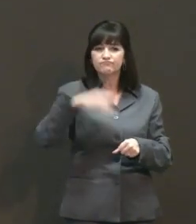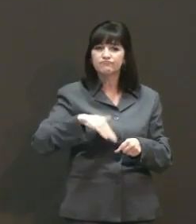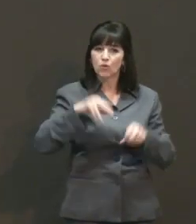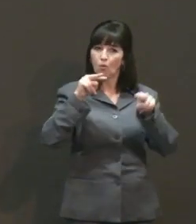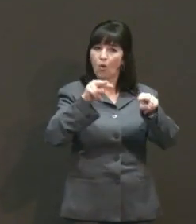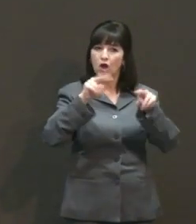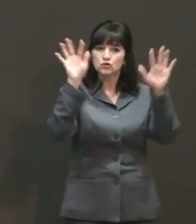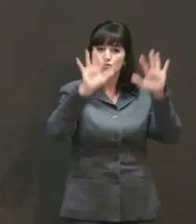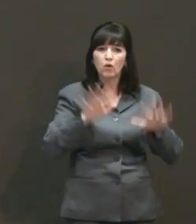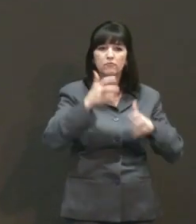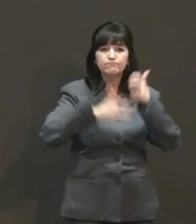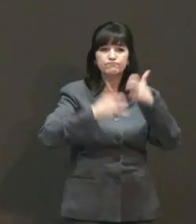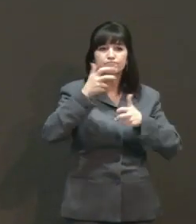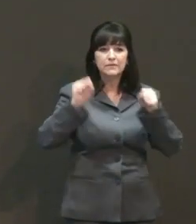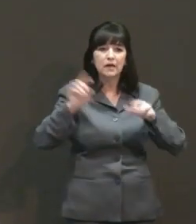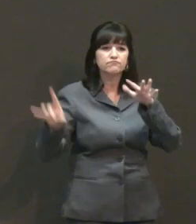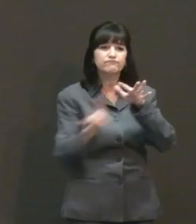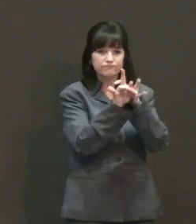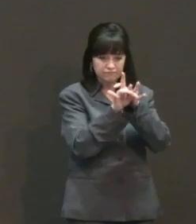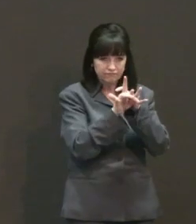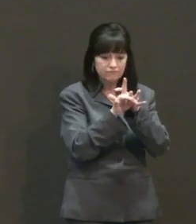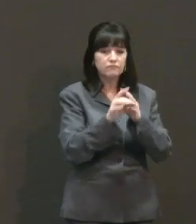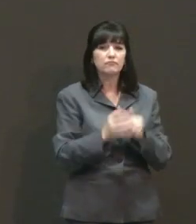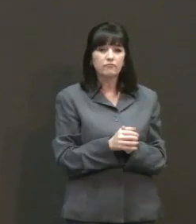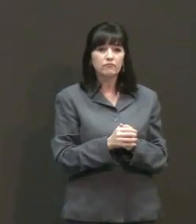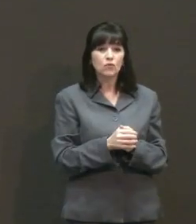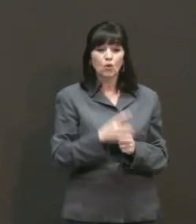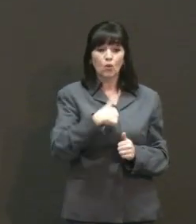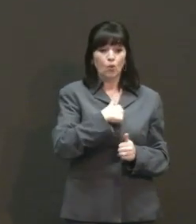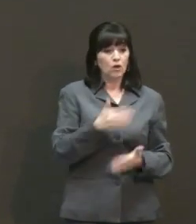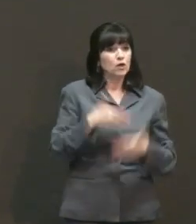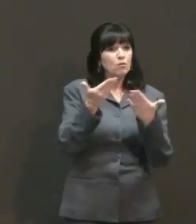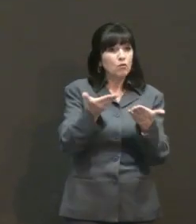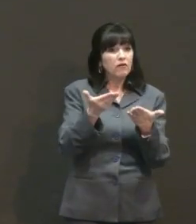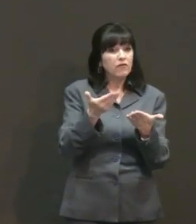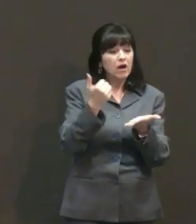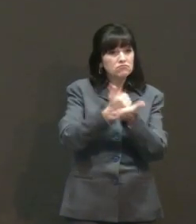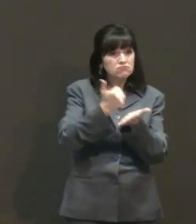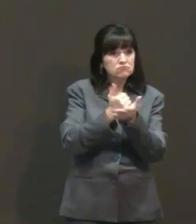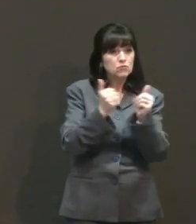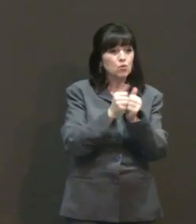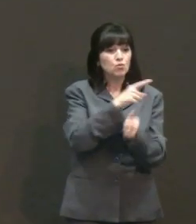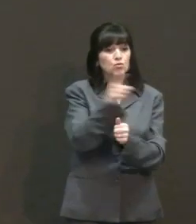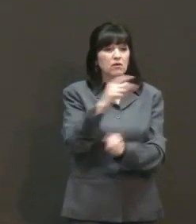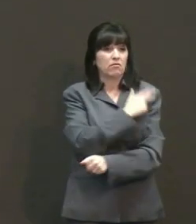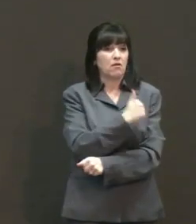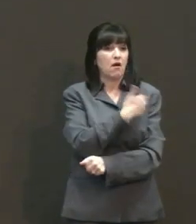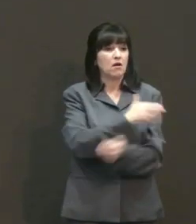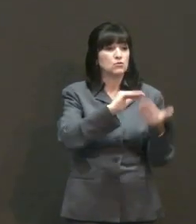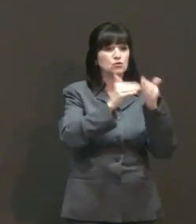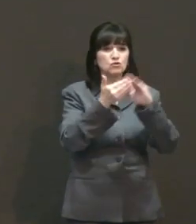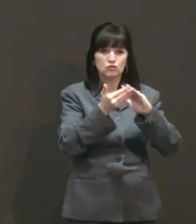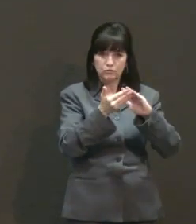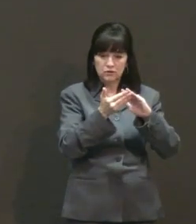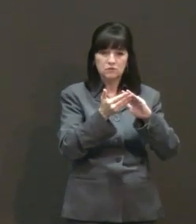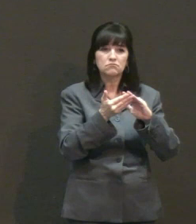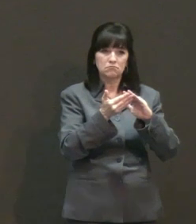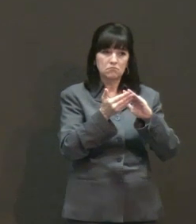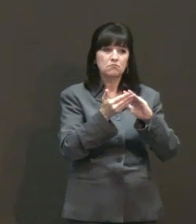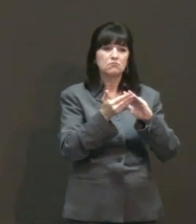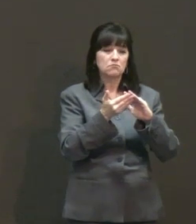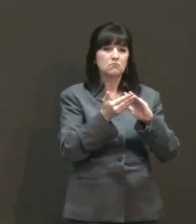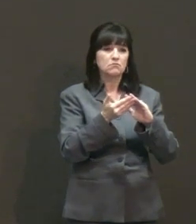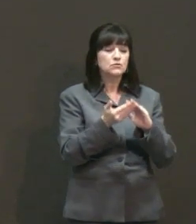The hospital communities are driving that themselves. We're providing assistance as needed, and it's been a great partnership. So as we talk